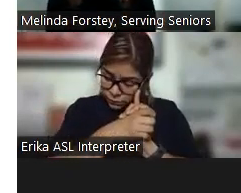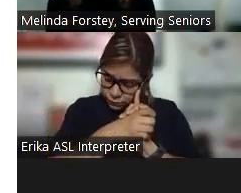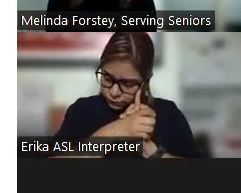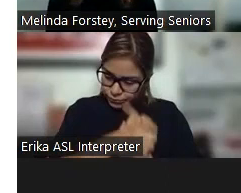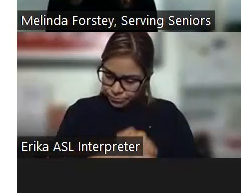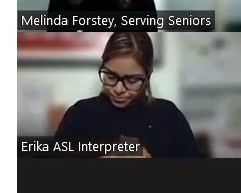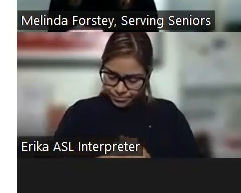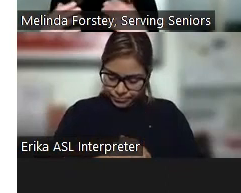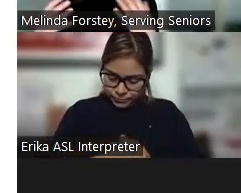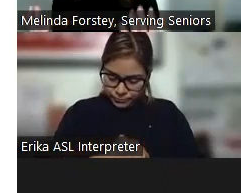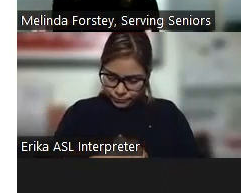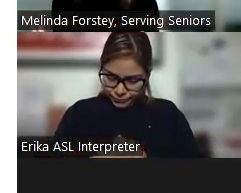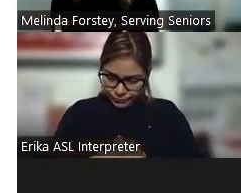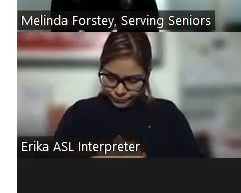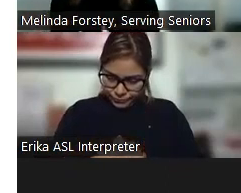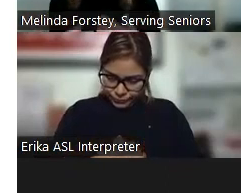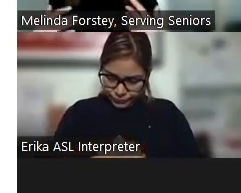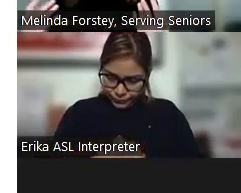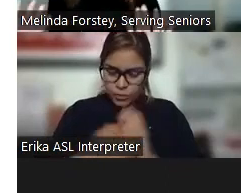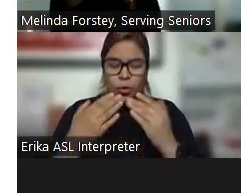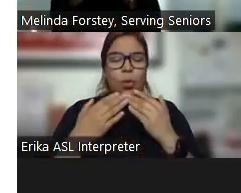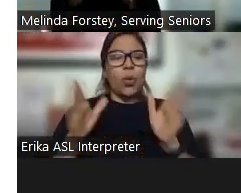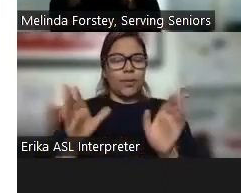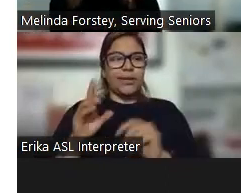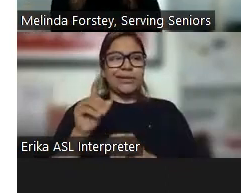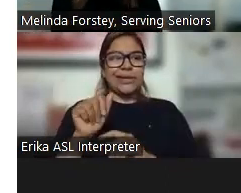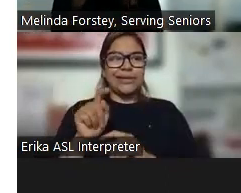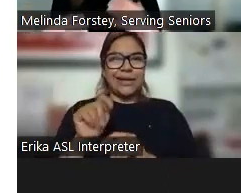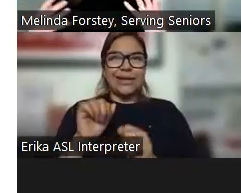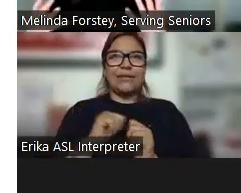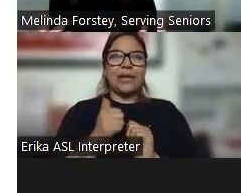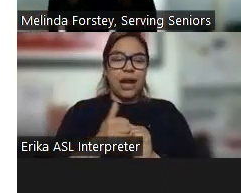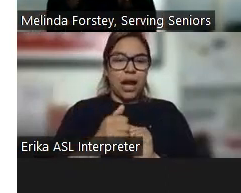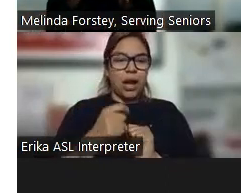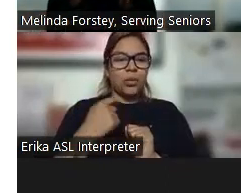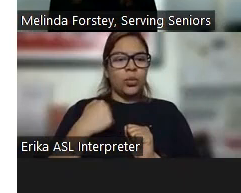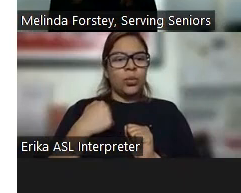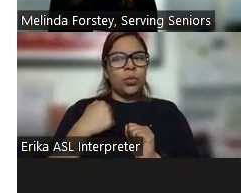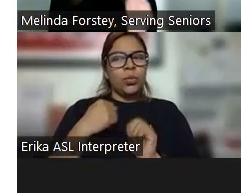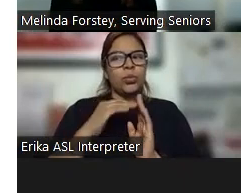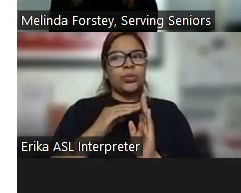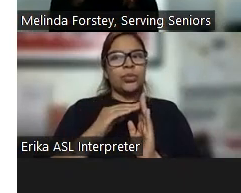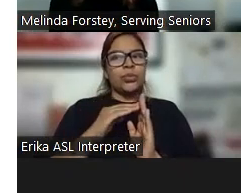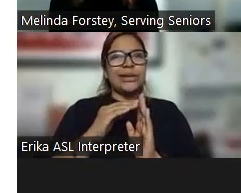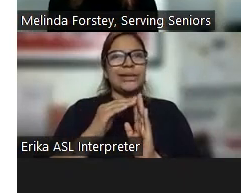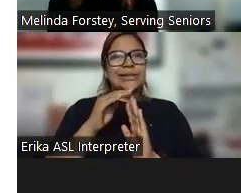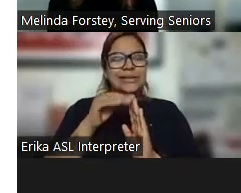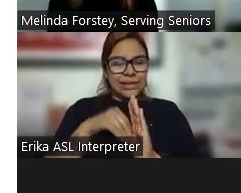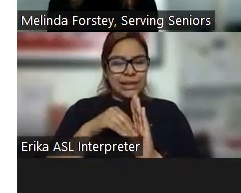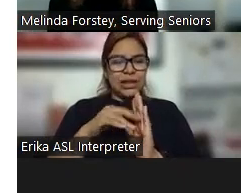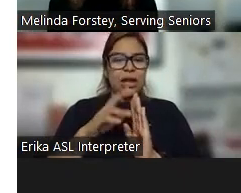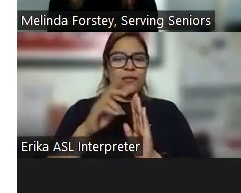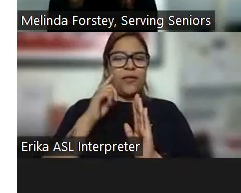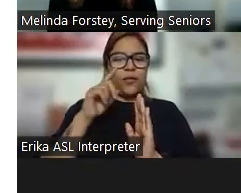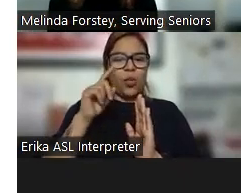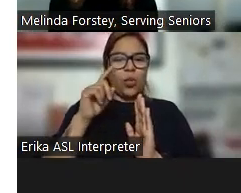shown, a significant increase in the quality of life and a decrease in both depression and anxiety for the older